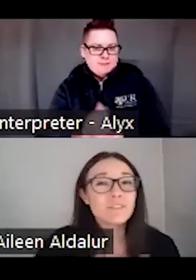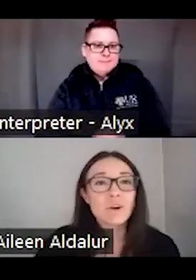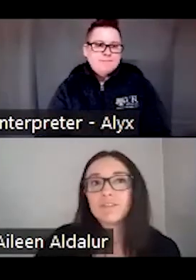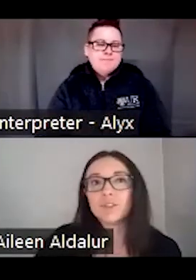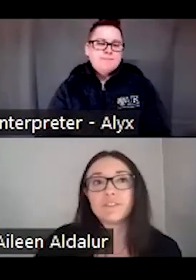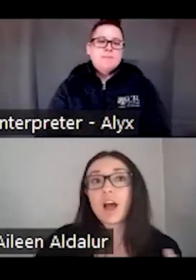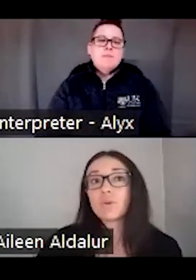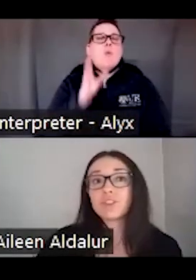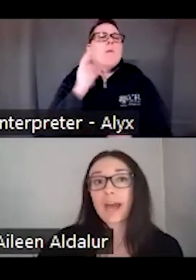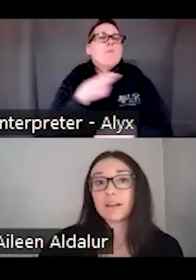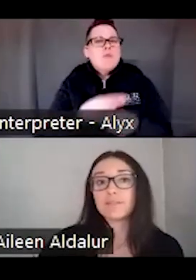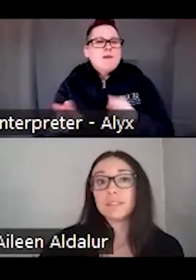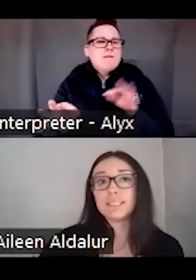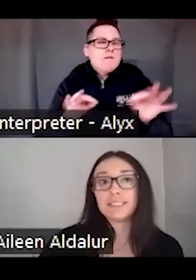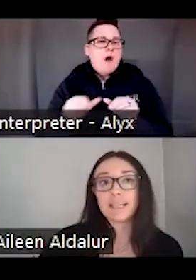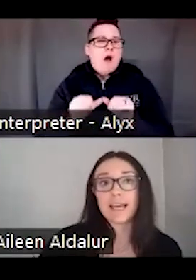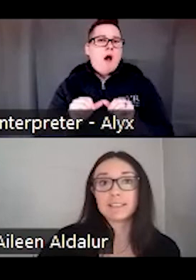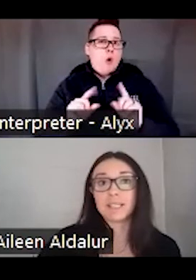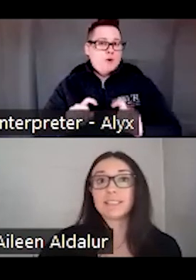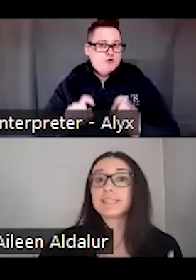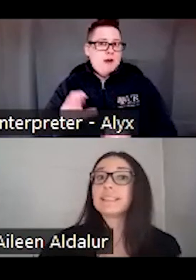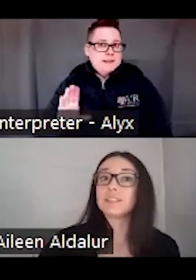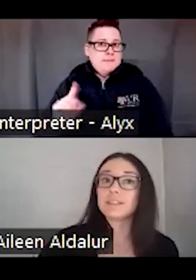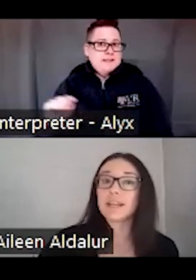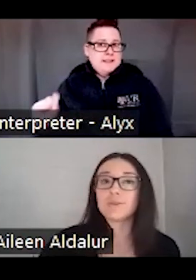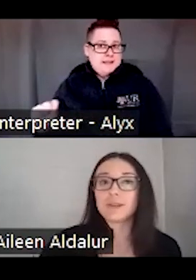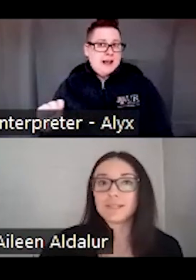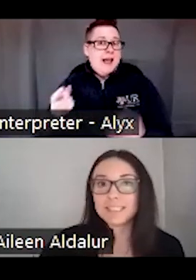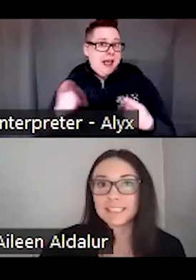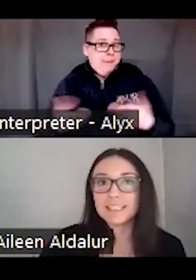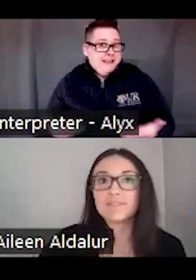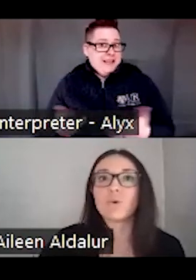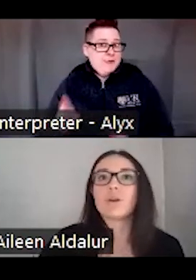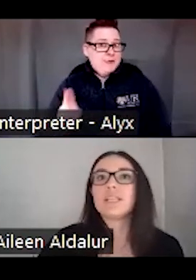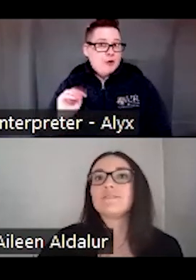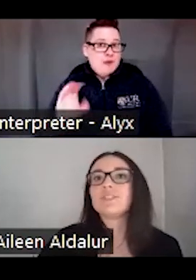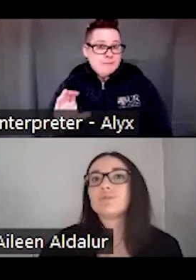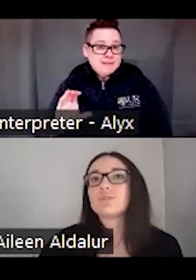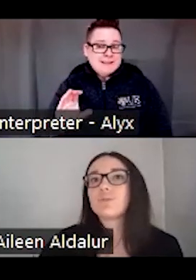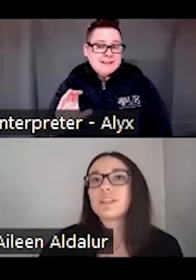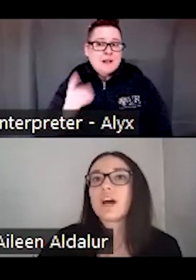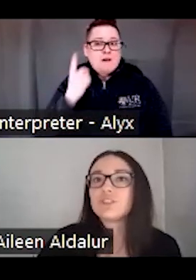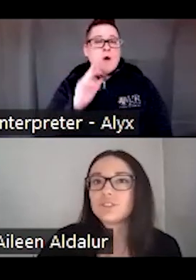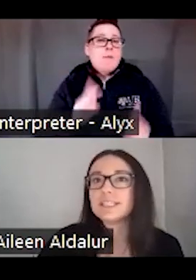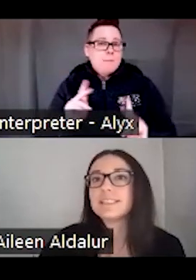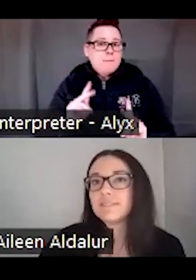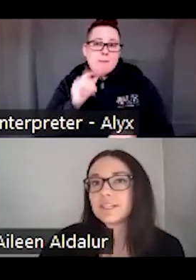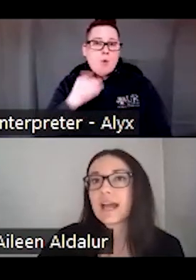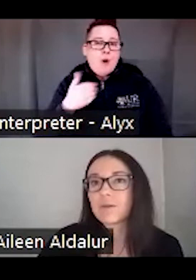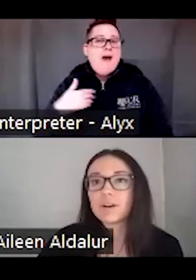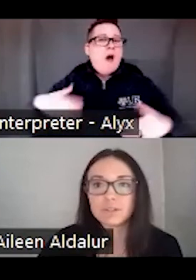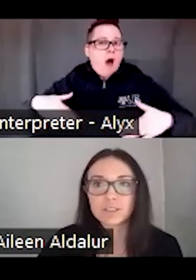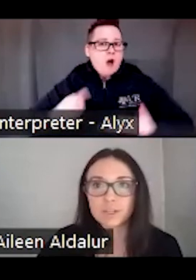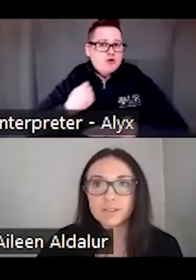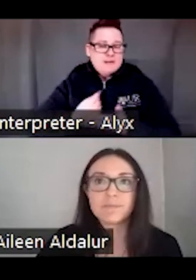a brief overview of an ongoing trial of CBT-TS being conducted here at URMC for individuals with untreated